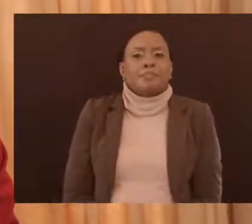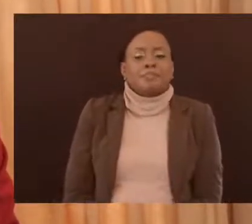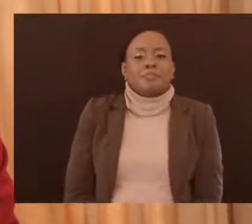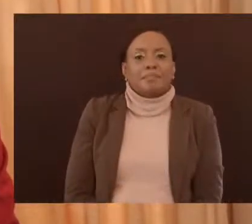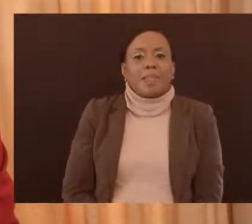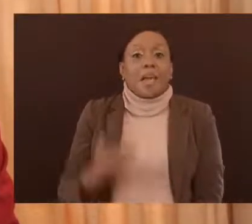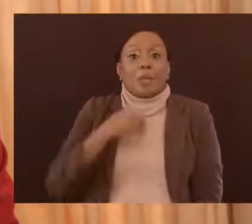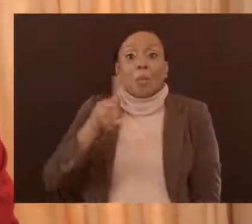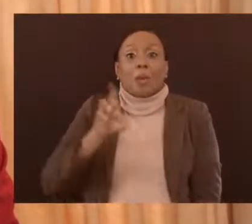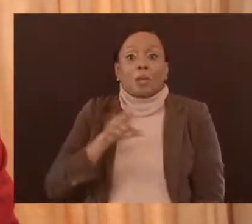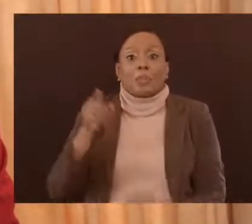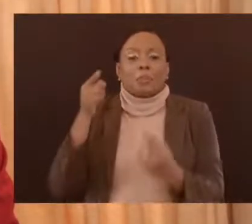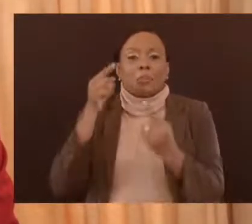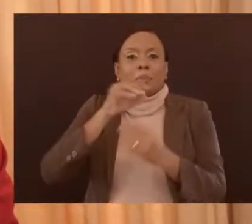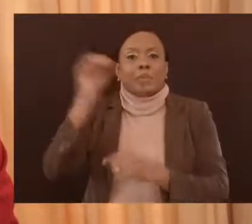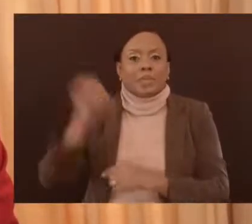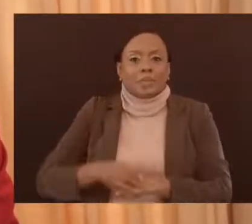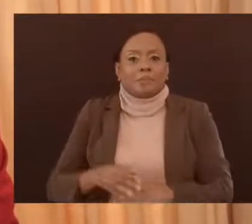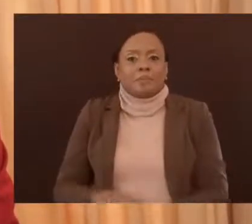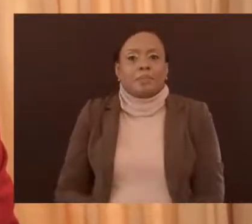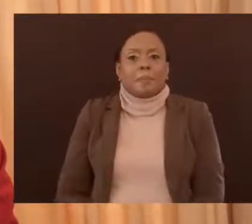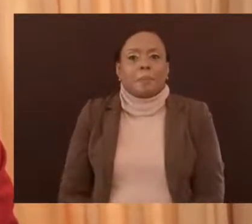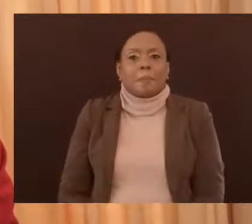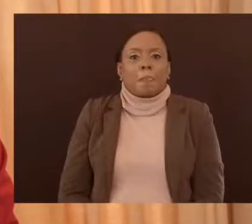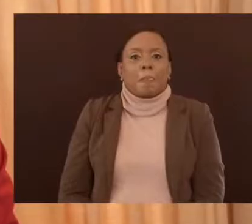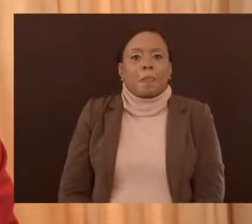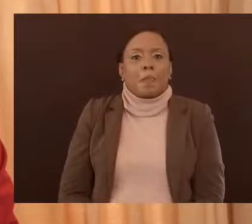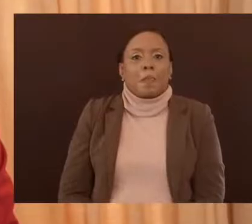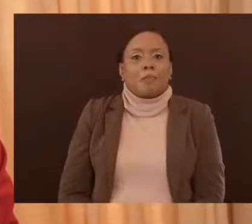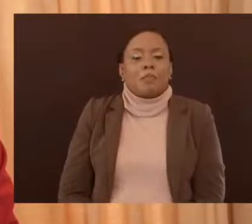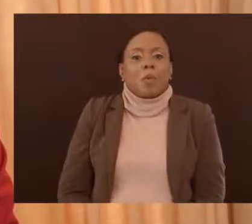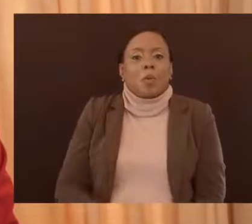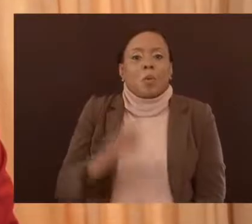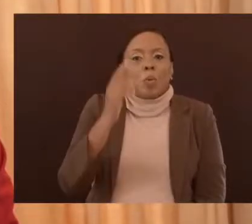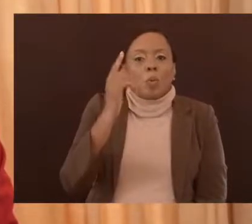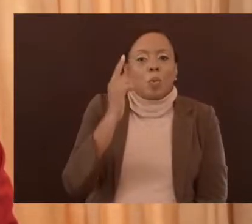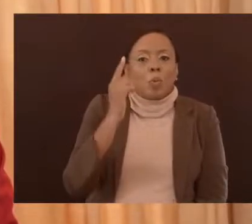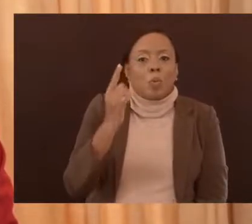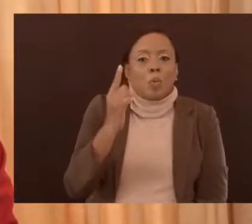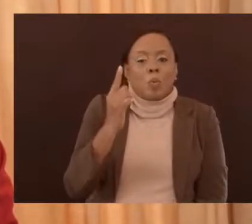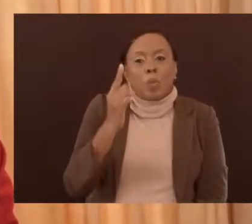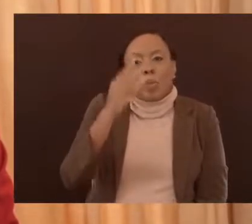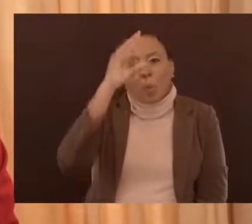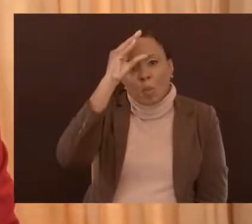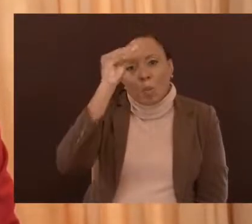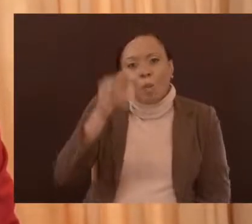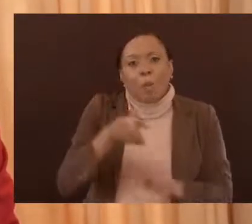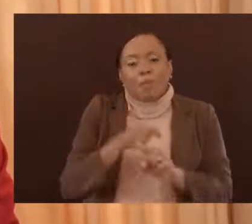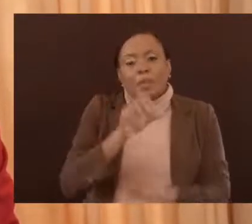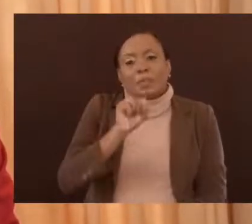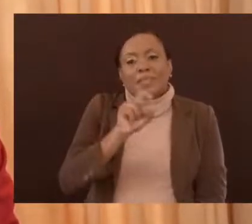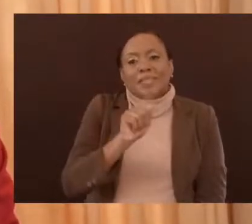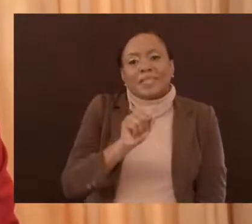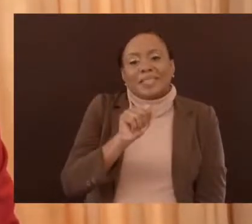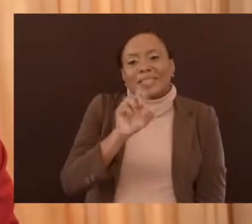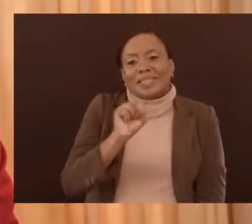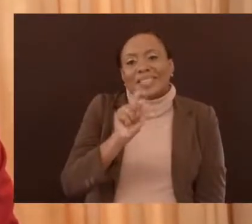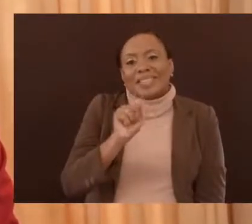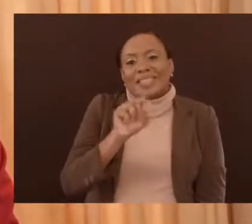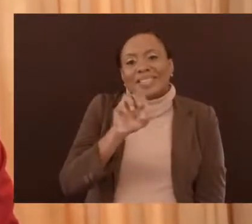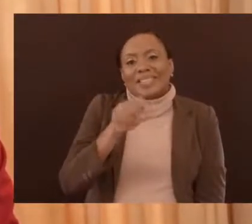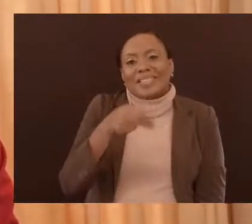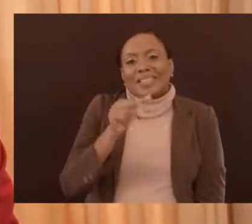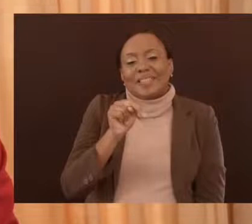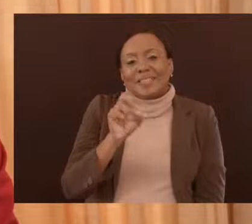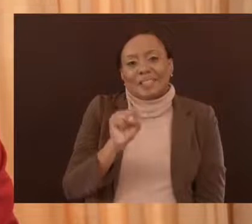mark, one male student of the St. Stephen's Primary School gained the total of 99. The overall national mean